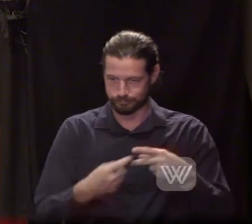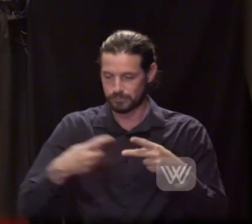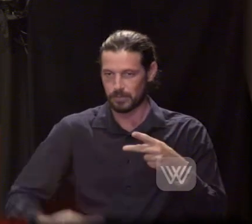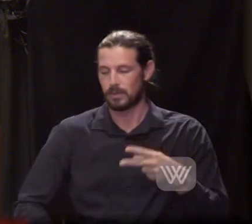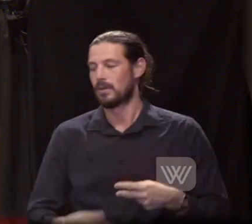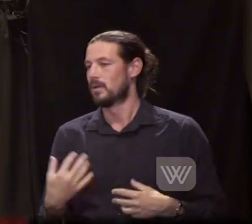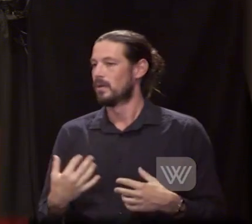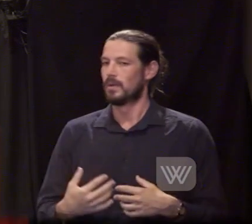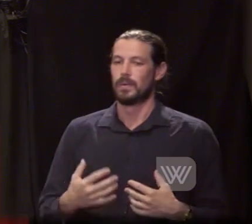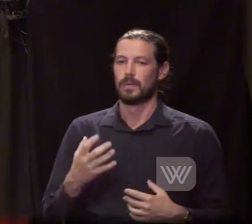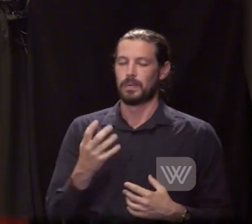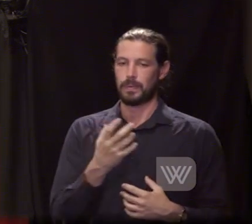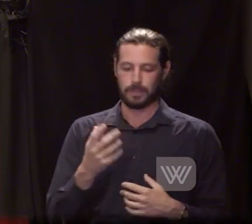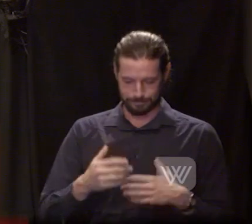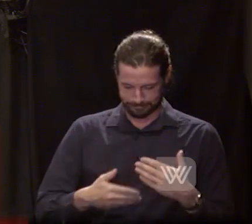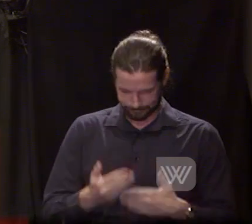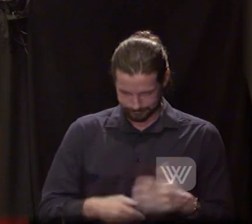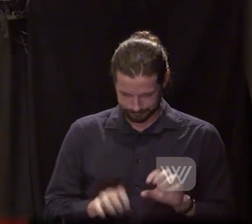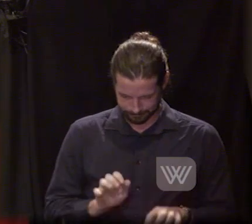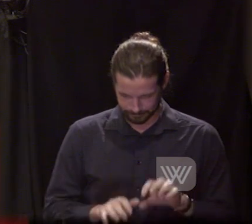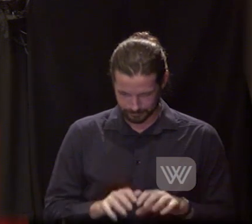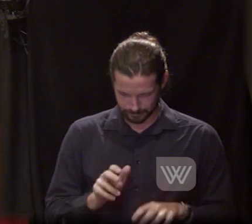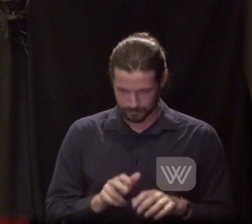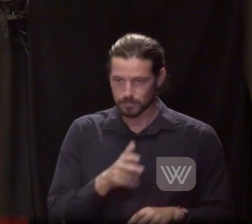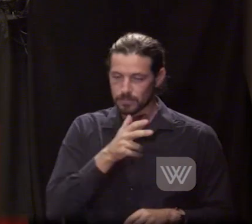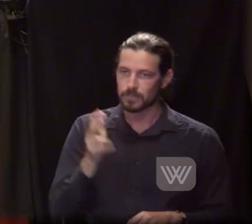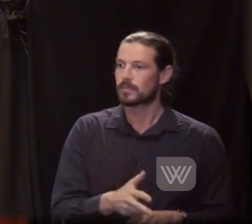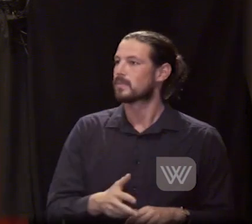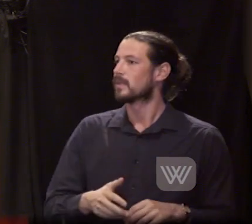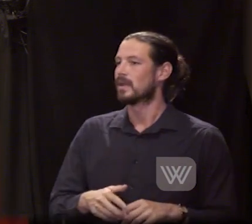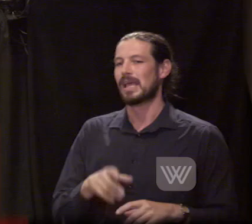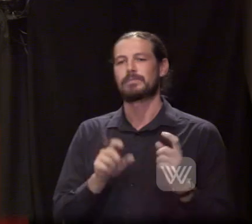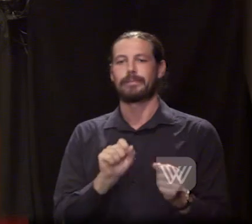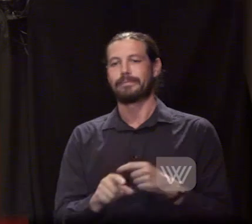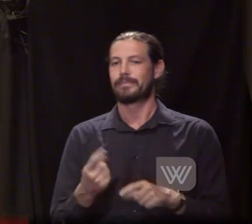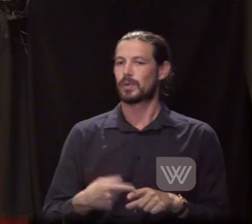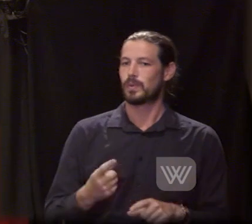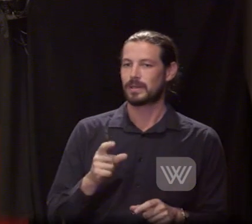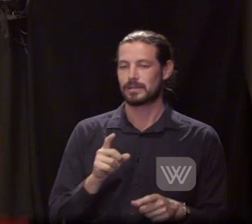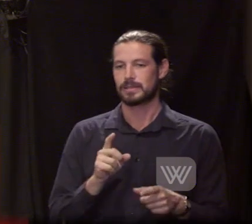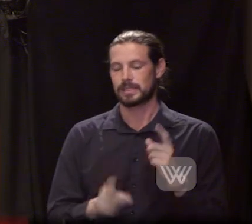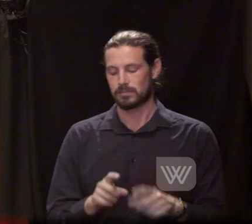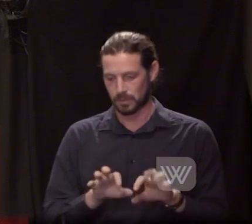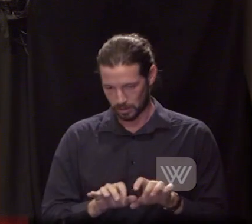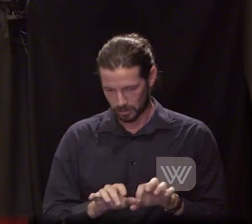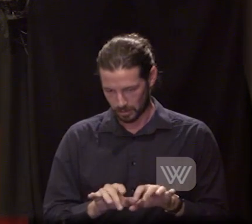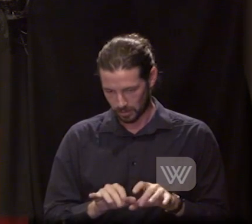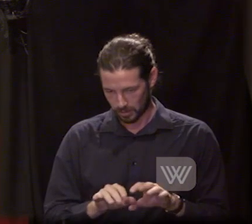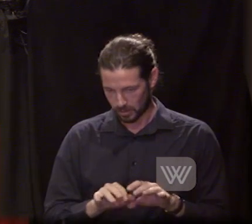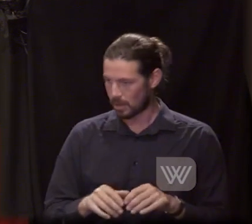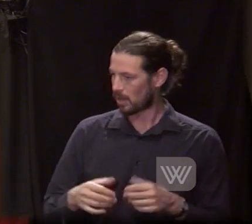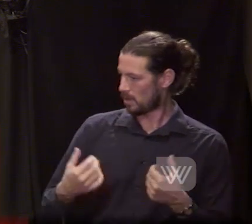this. So I'd start trying to get through all of those. Some of them could be a quick reply. And then as people started waking up, then we'd have